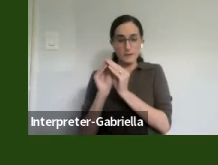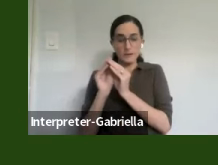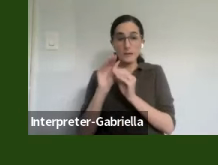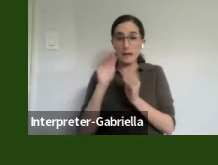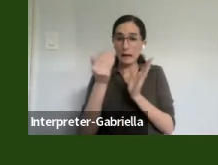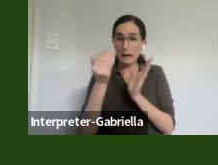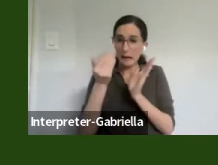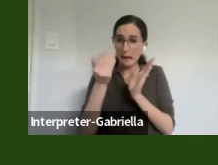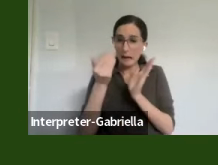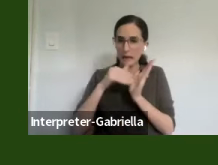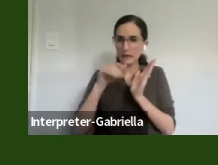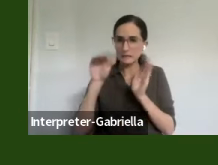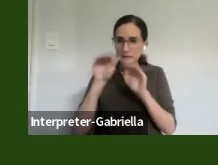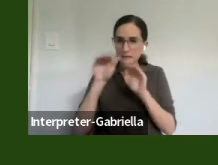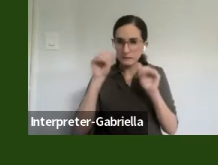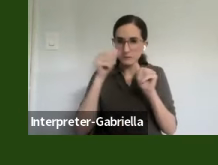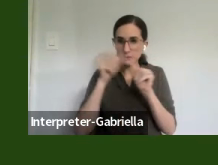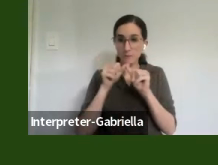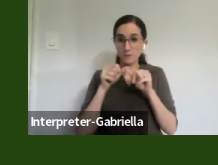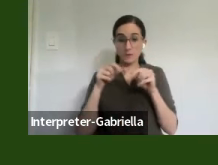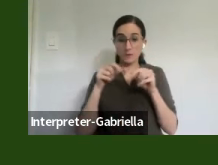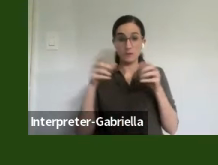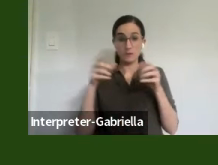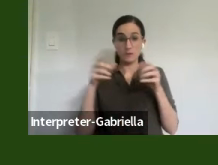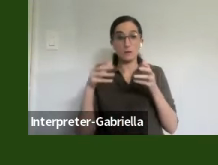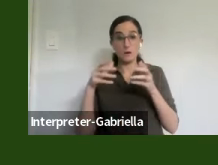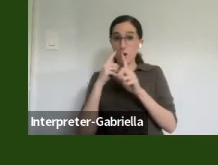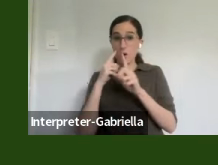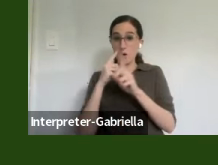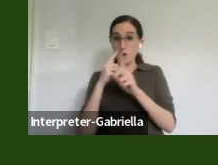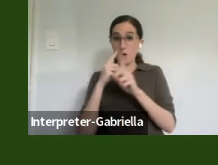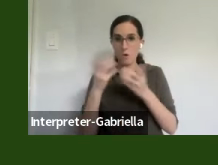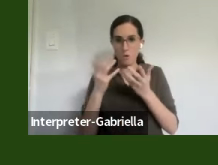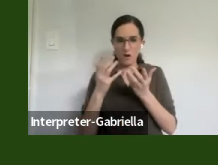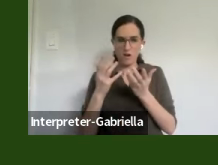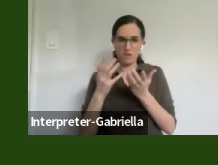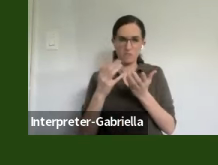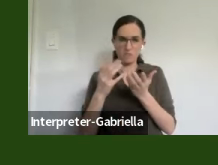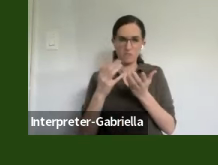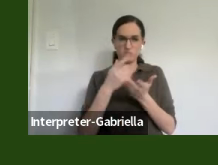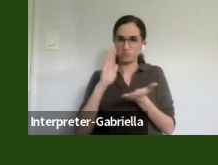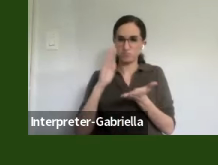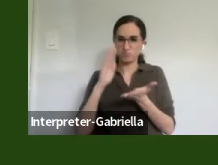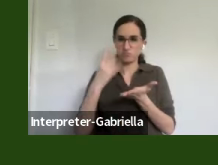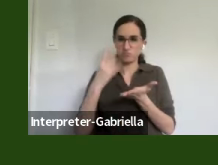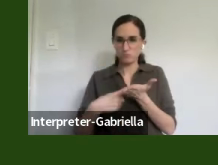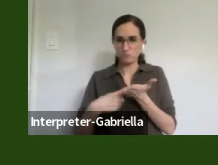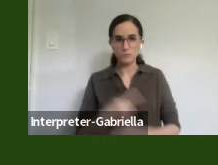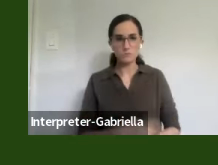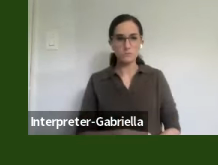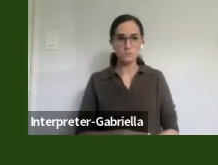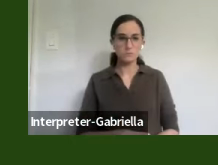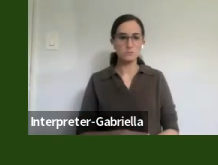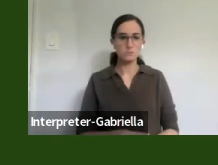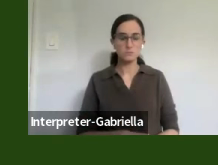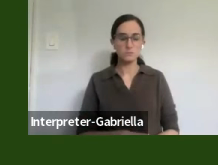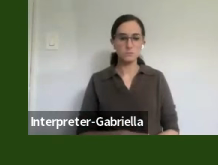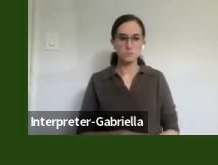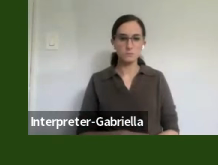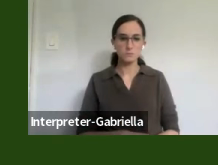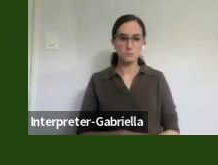of our time together. Ya repasamos esto en la mañana sobre lo que son las pautas globales o a nivel